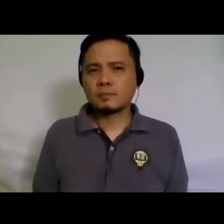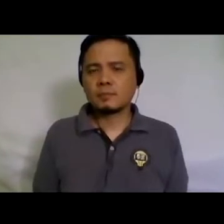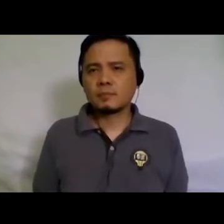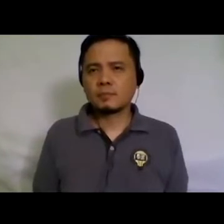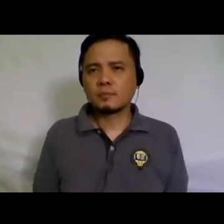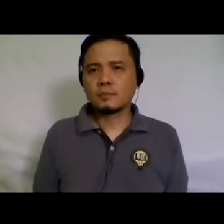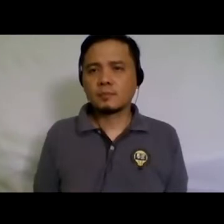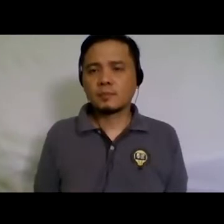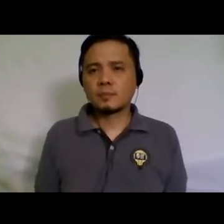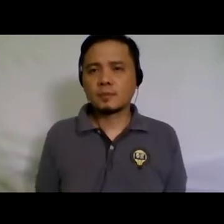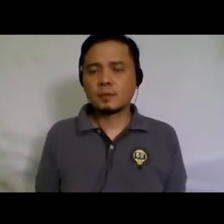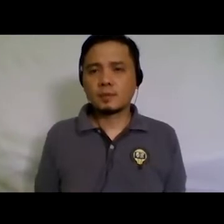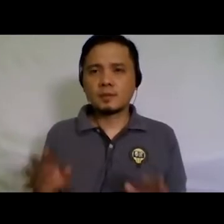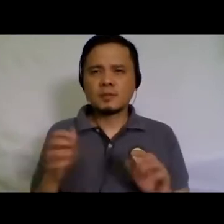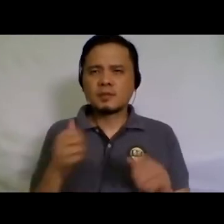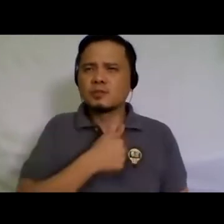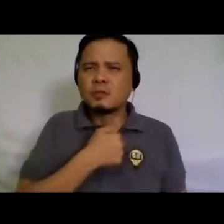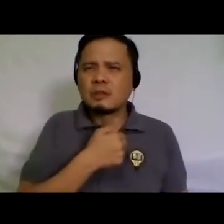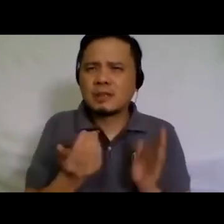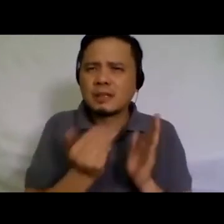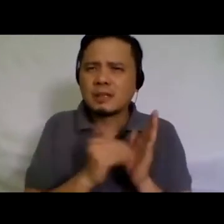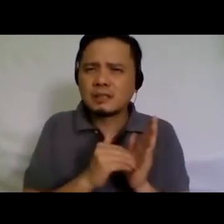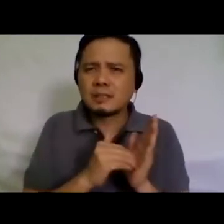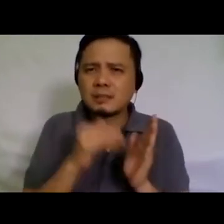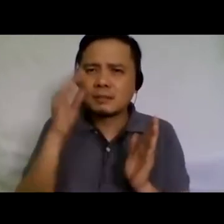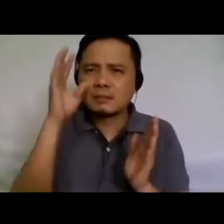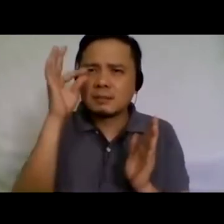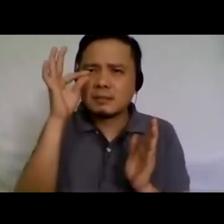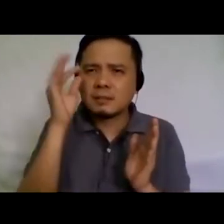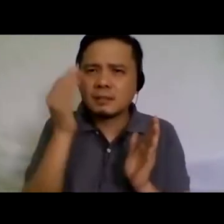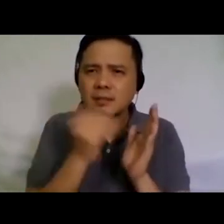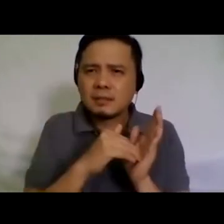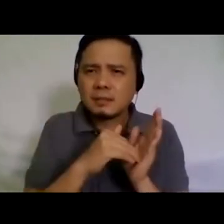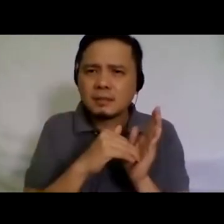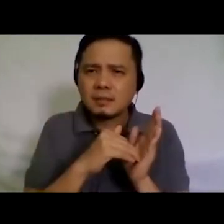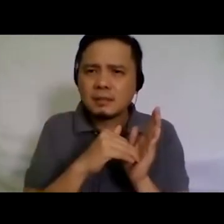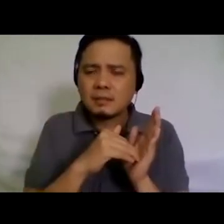So sorry, Jasmine, can you say again?